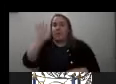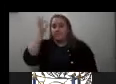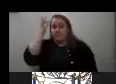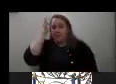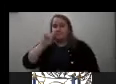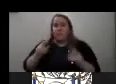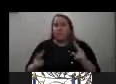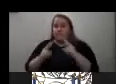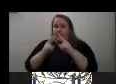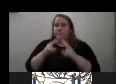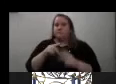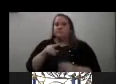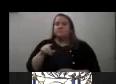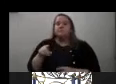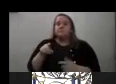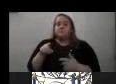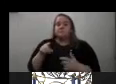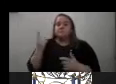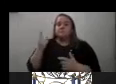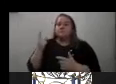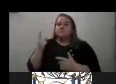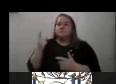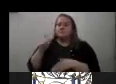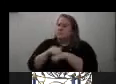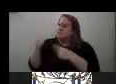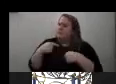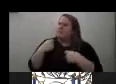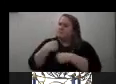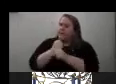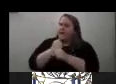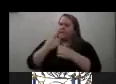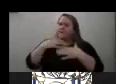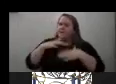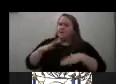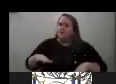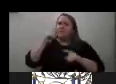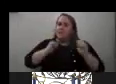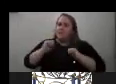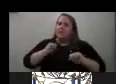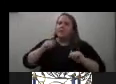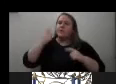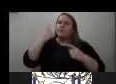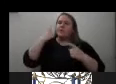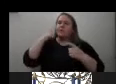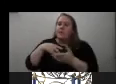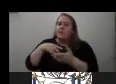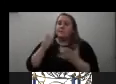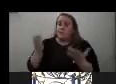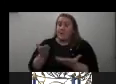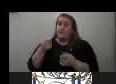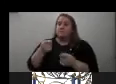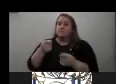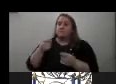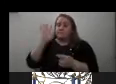commissioned to make costumes for theater and ballet that was going on in Paris at the time. And here she received her first